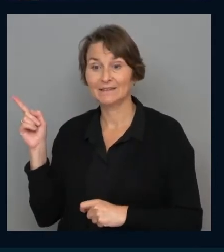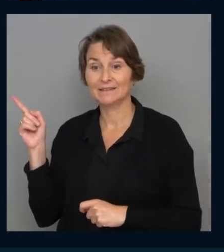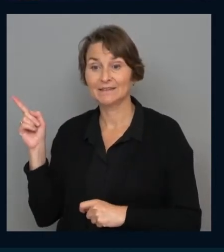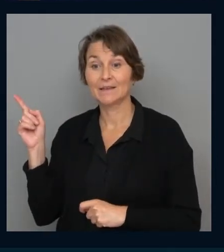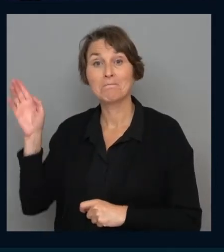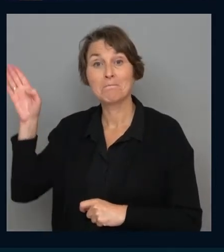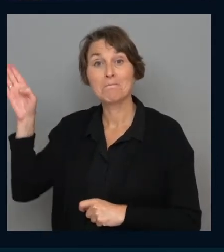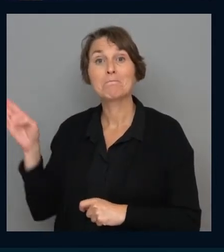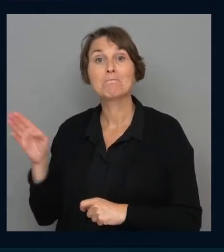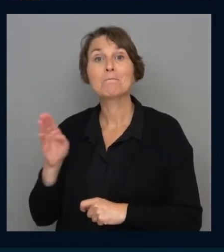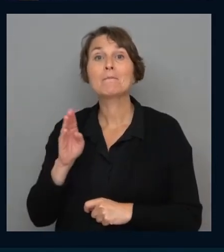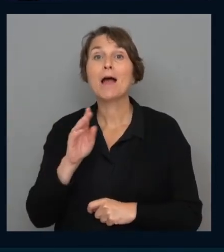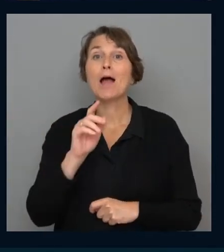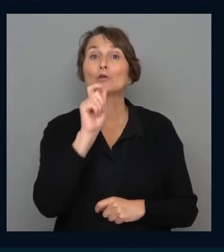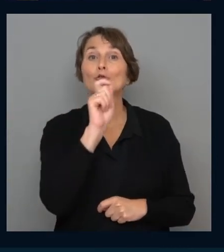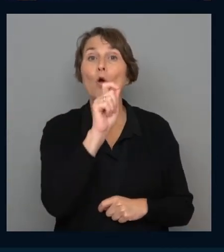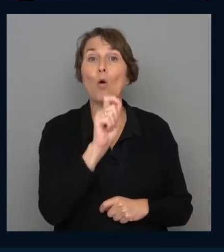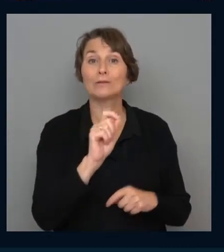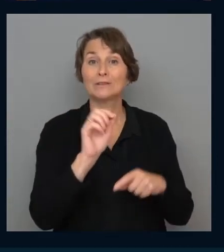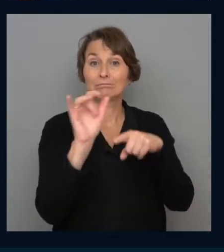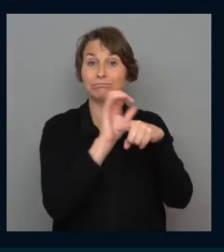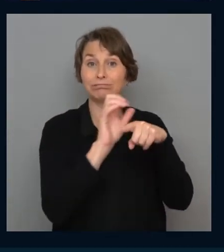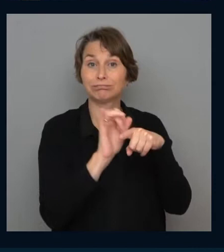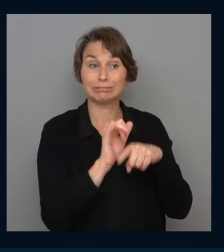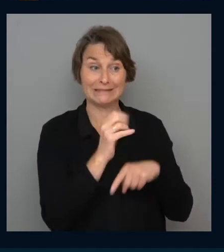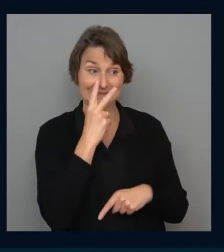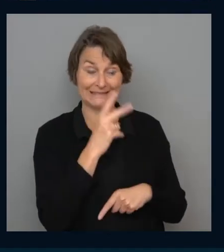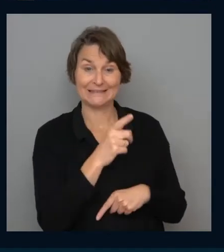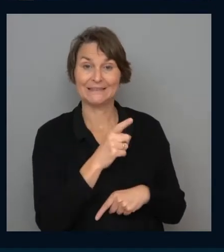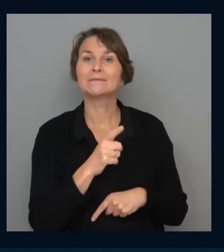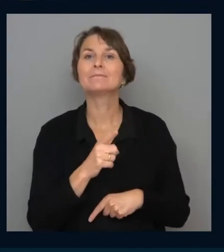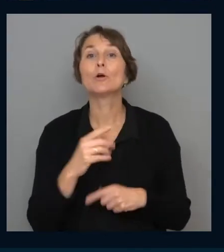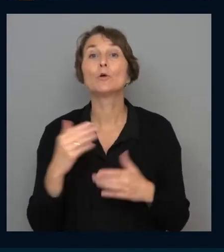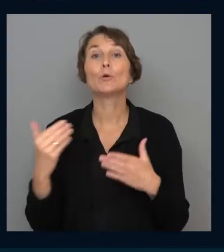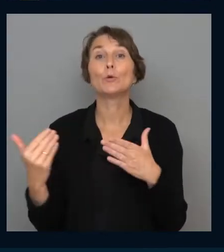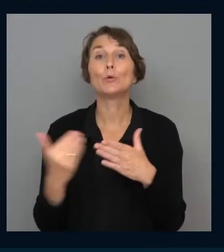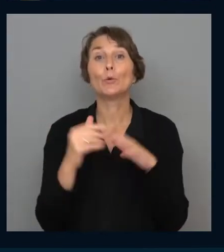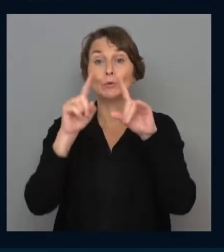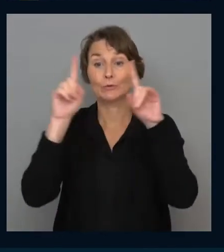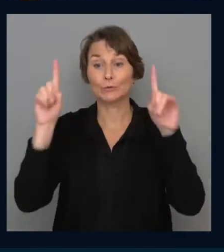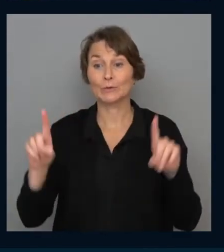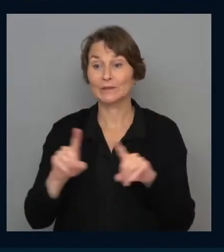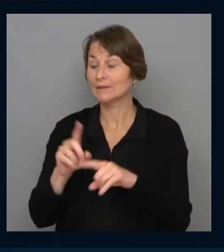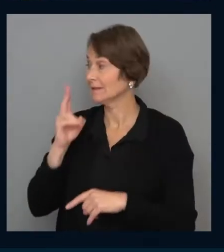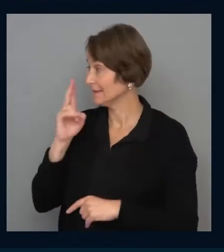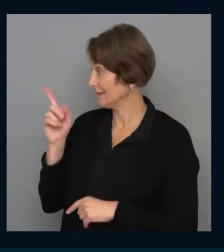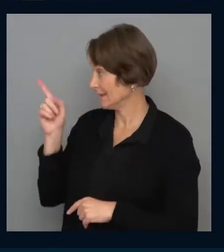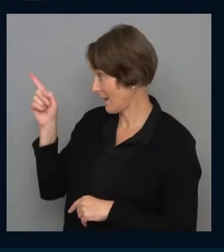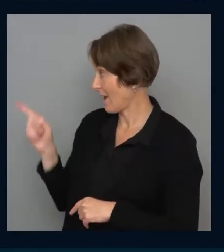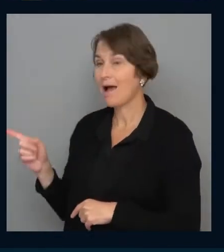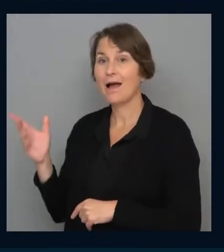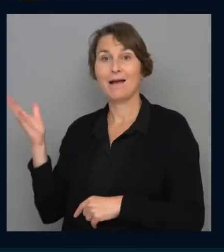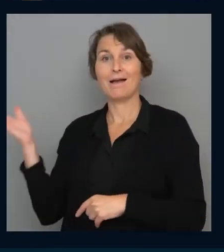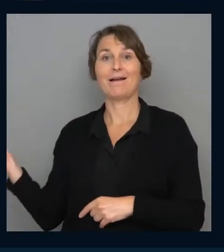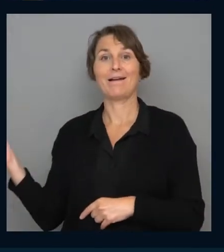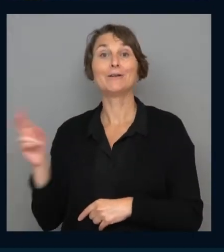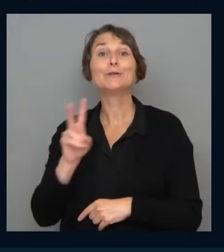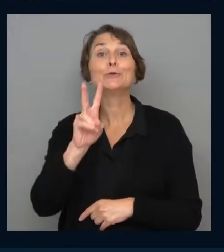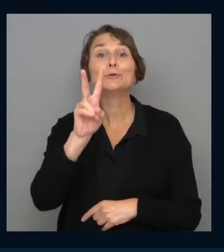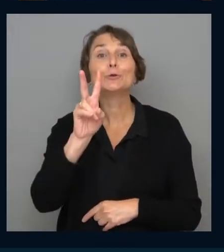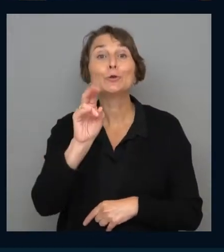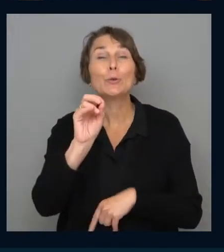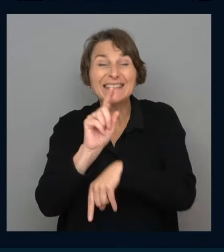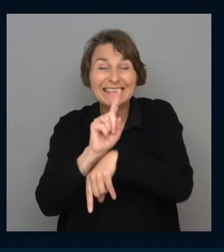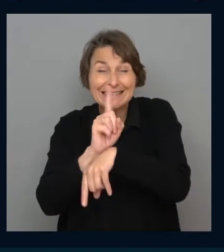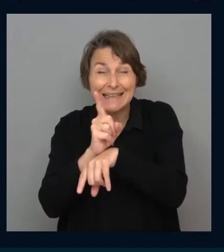is. So I'm just going to refresh my screen, and I can say, here we go. 20 seconds ago, we made a